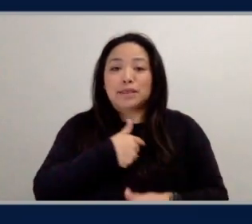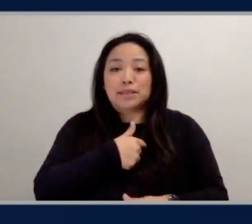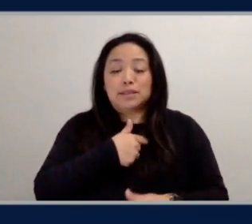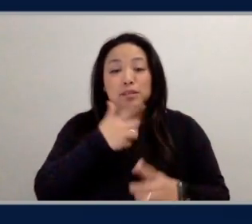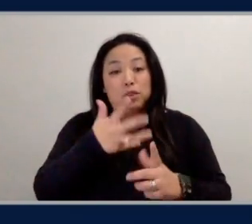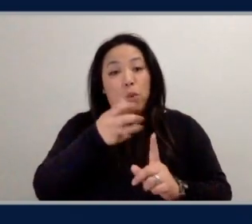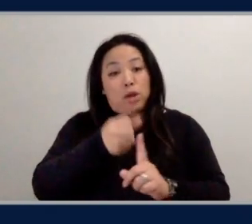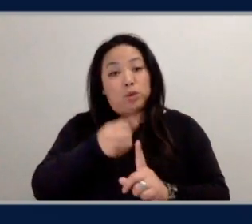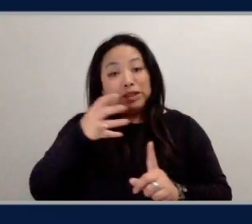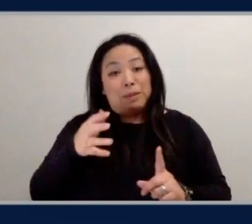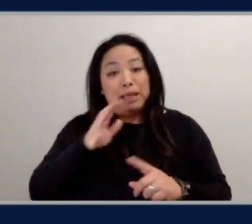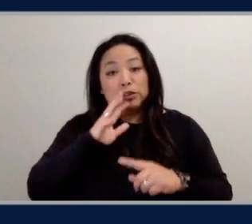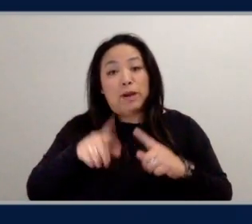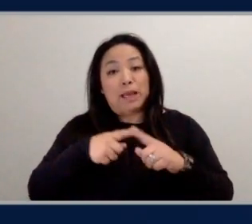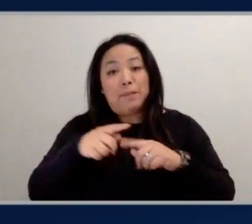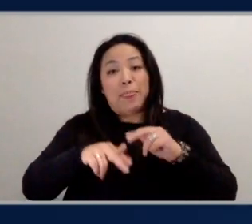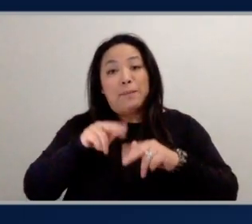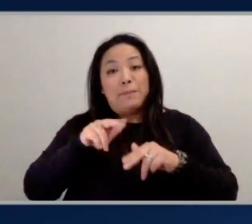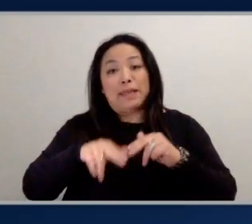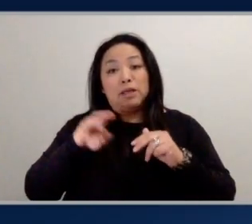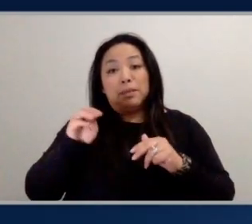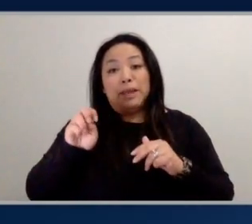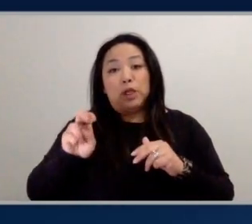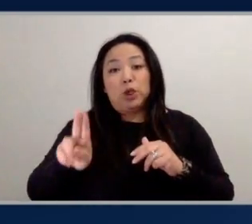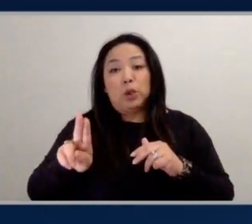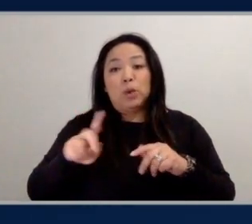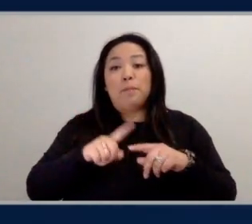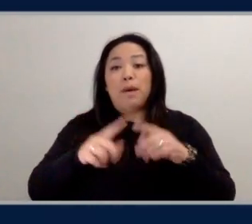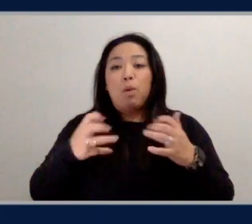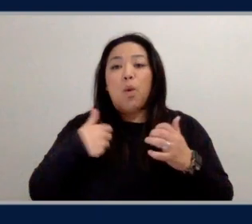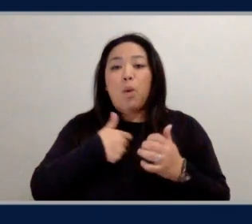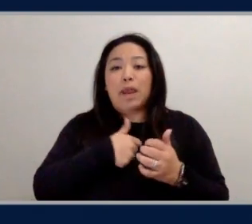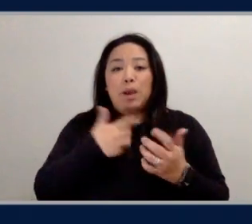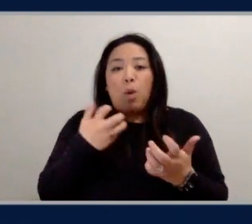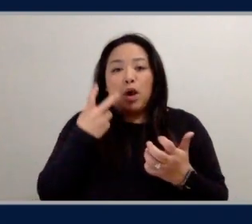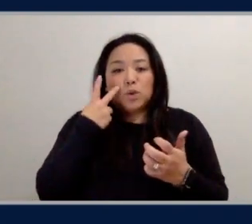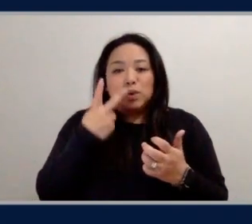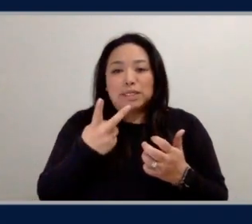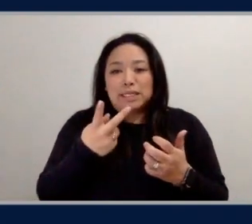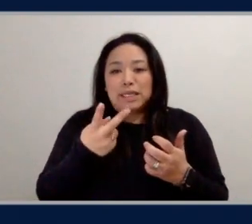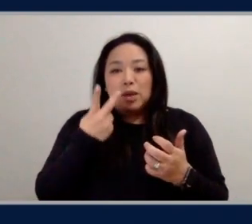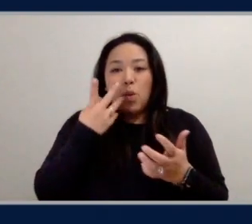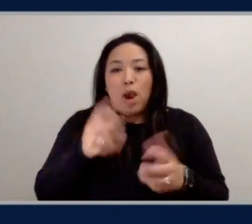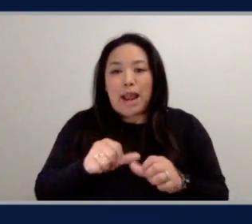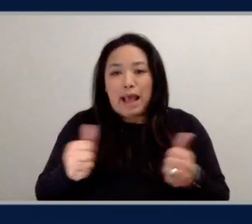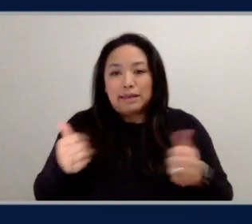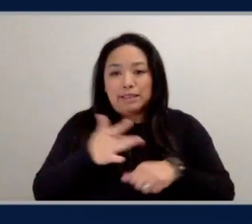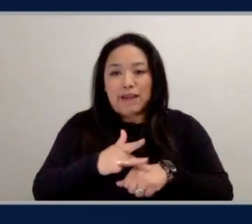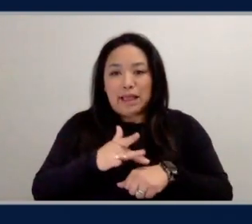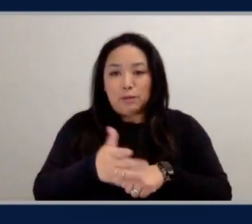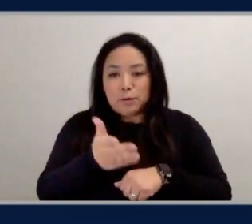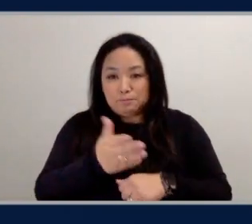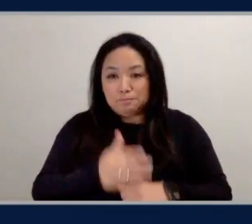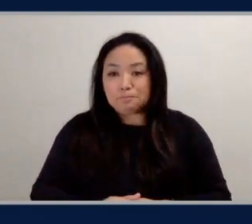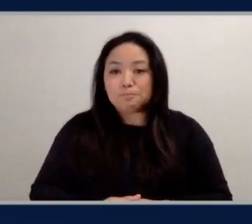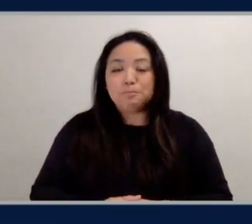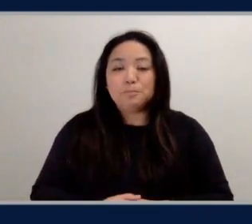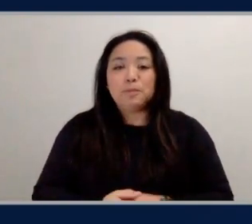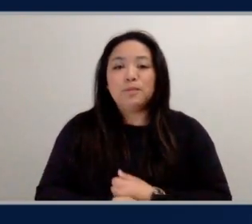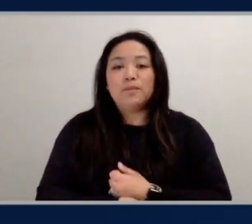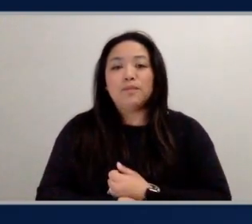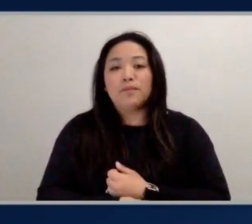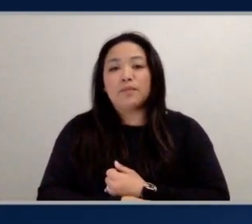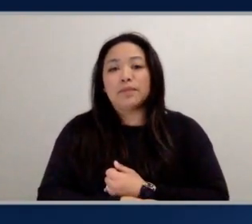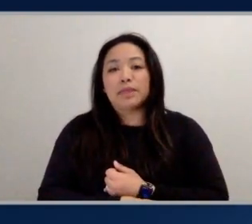build menu? We went through a few tools, but we want you to see that what else is out there. Then talk about it. I think very,